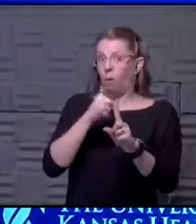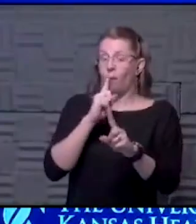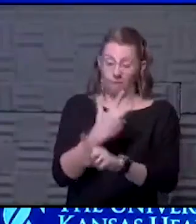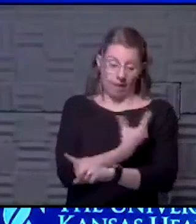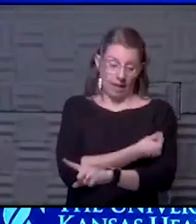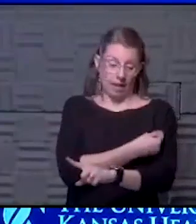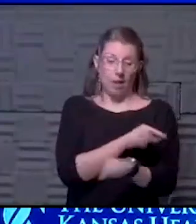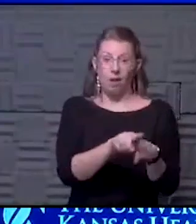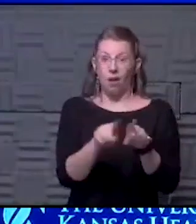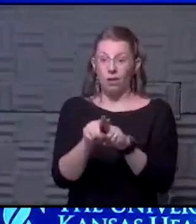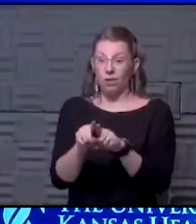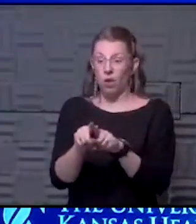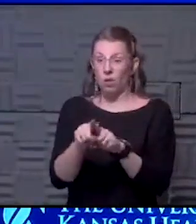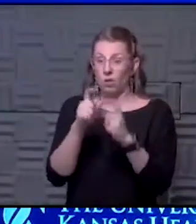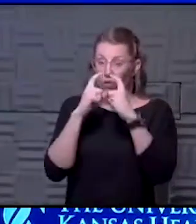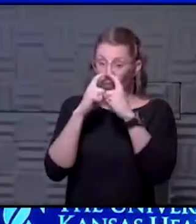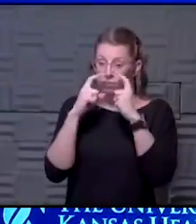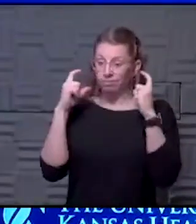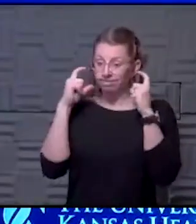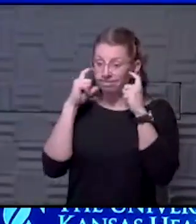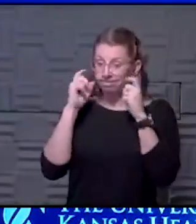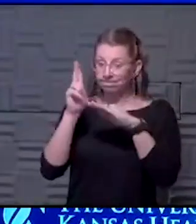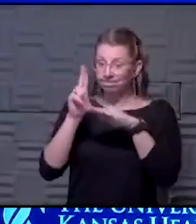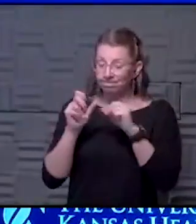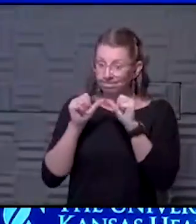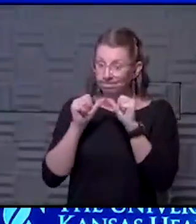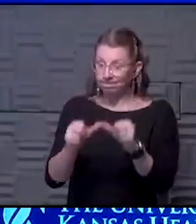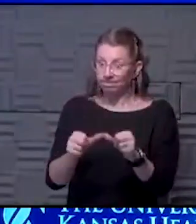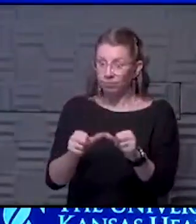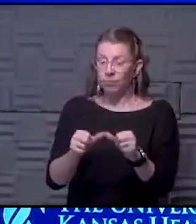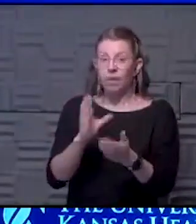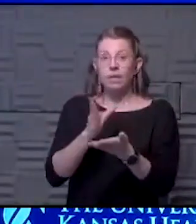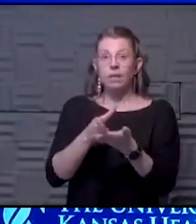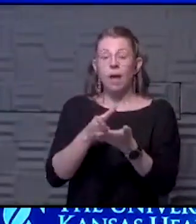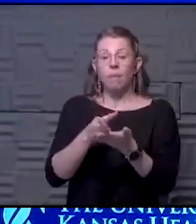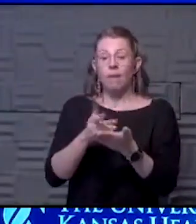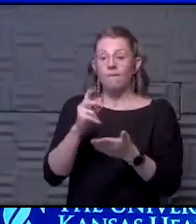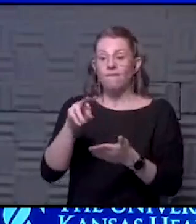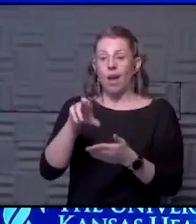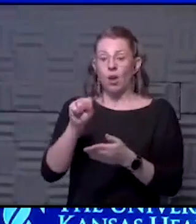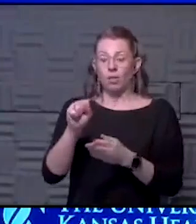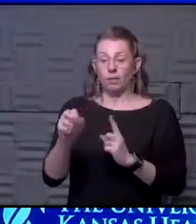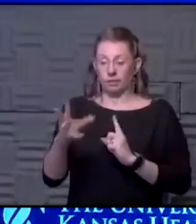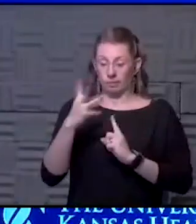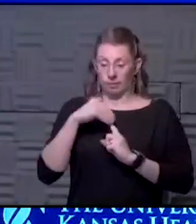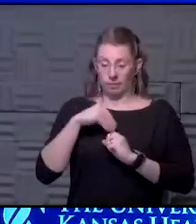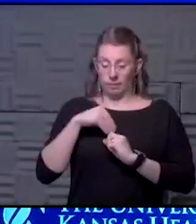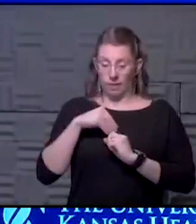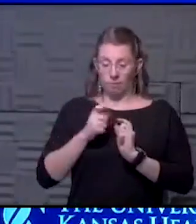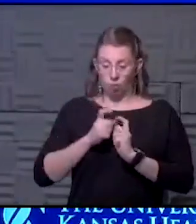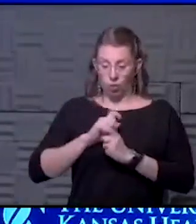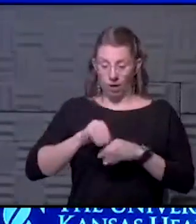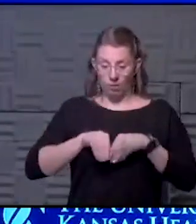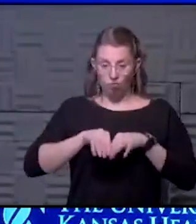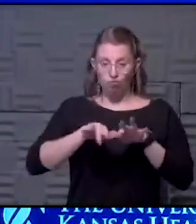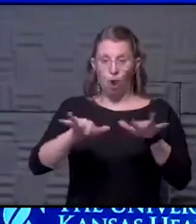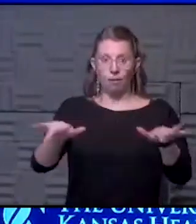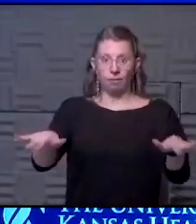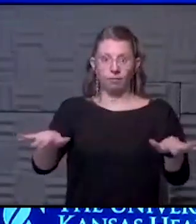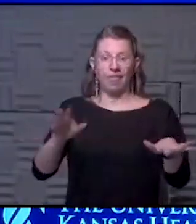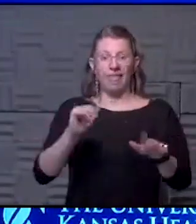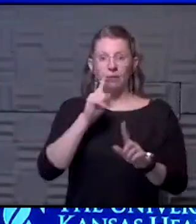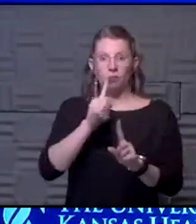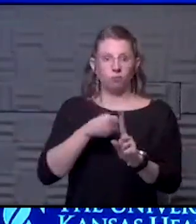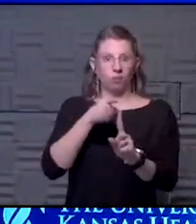vaccinated and aggressive mask wearing is to stop the virus from getting in us, mutating and being spread to others, right? That's really the